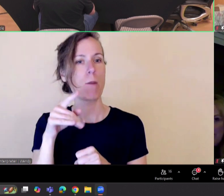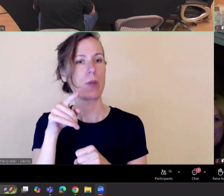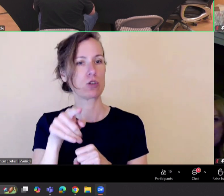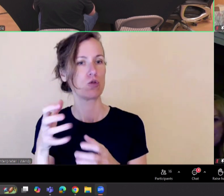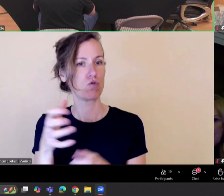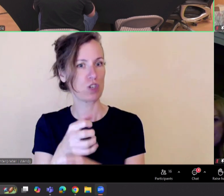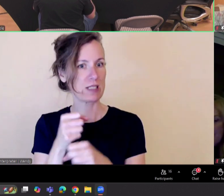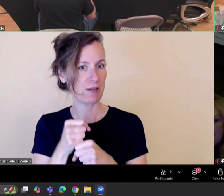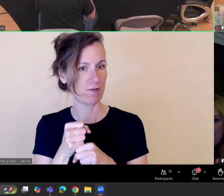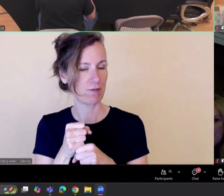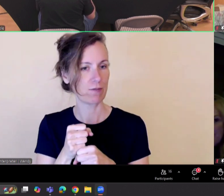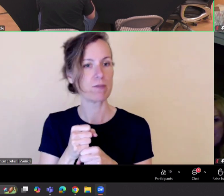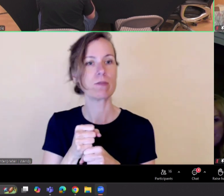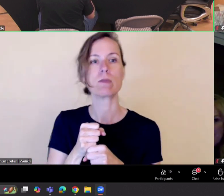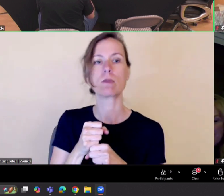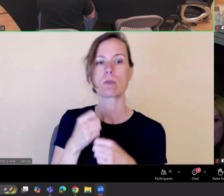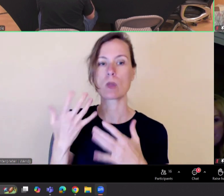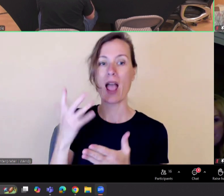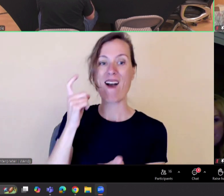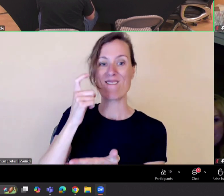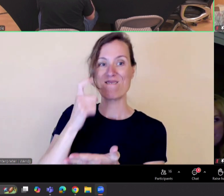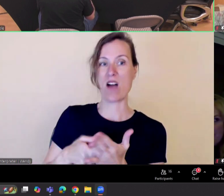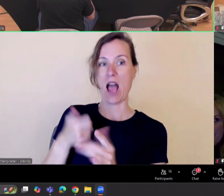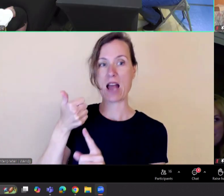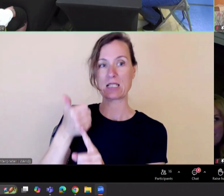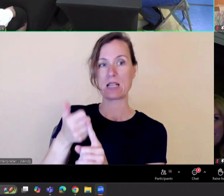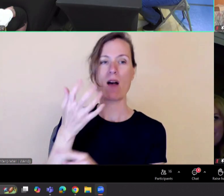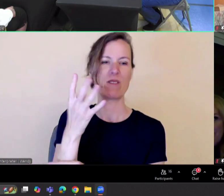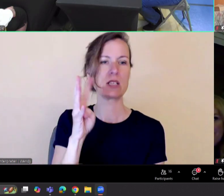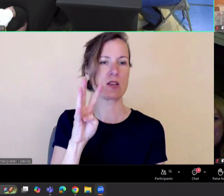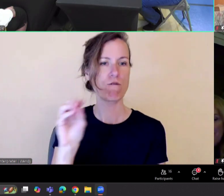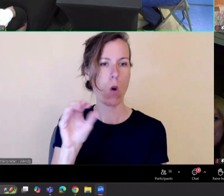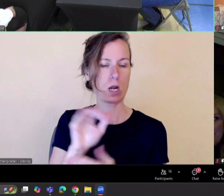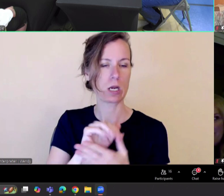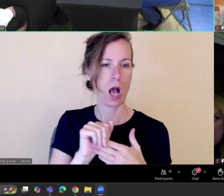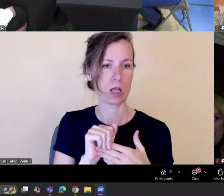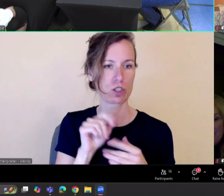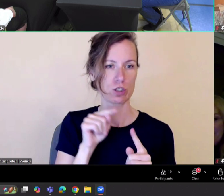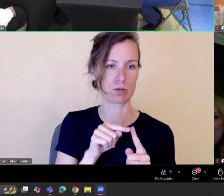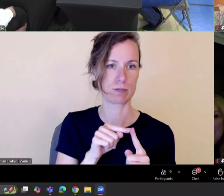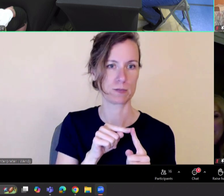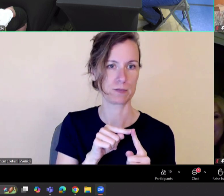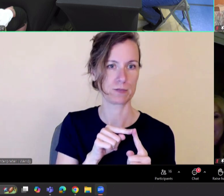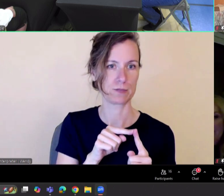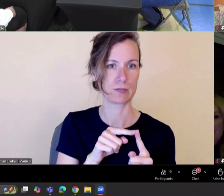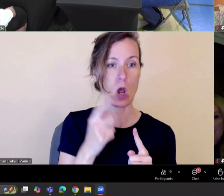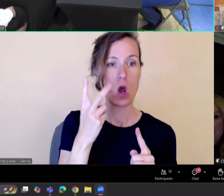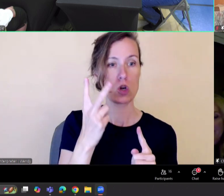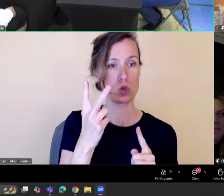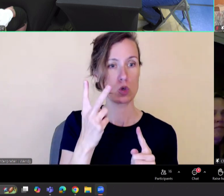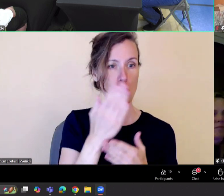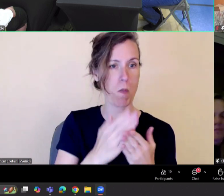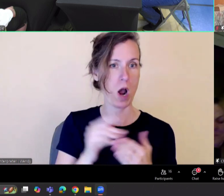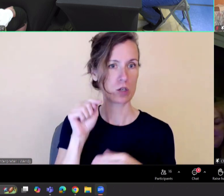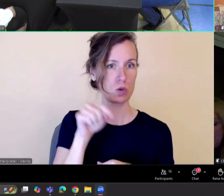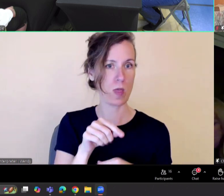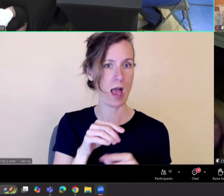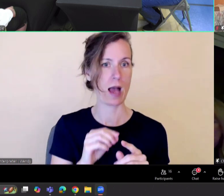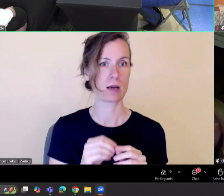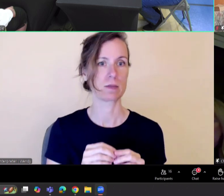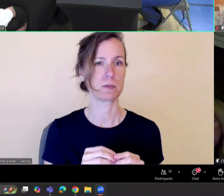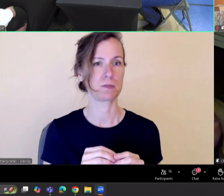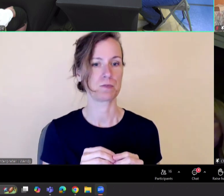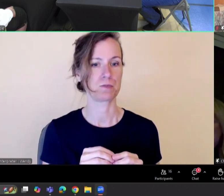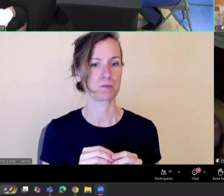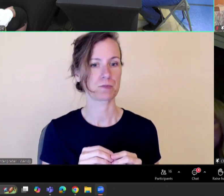The fine is $40. Right. And there's really 2 components to that. It's to say it's